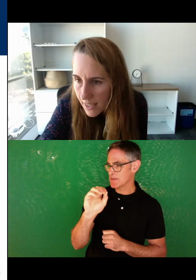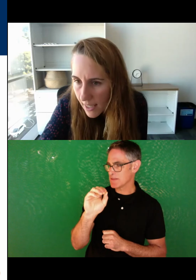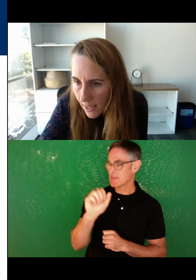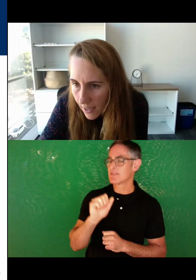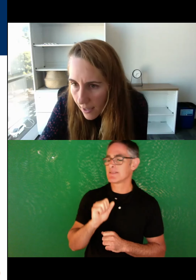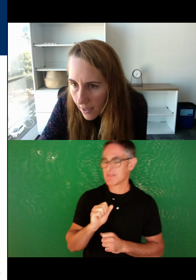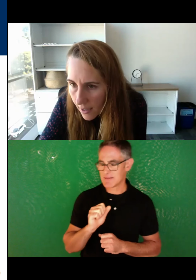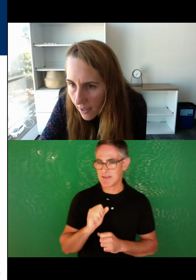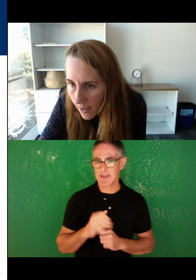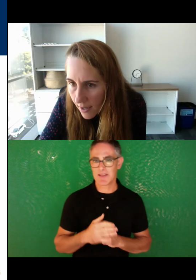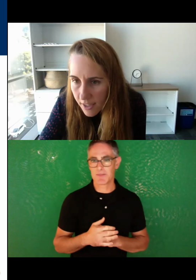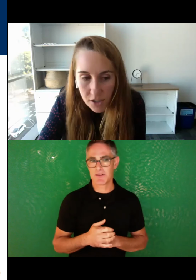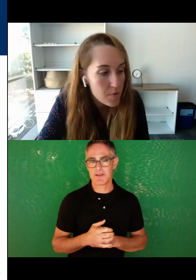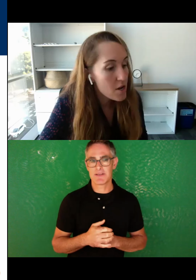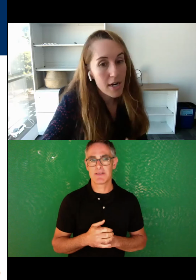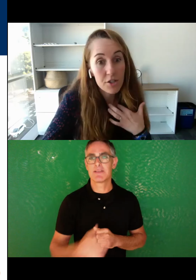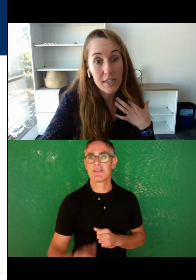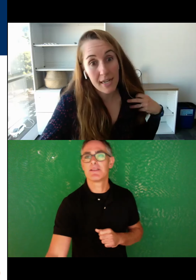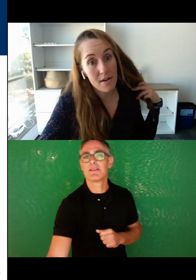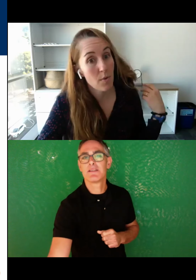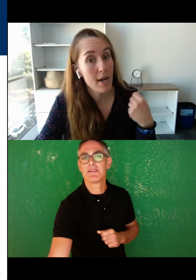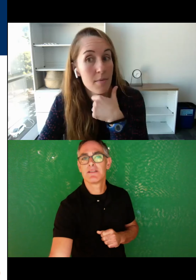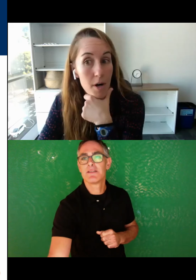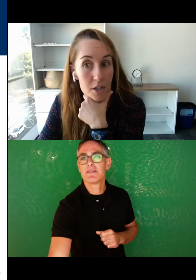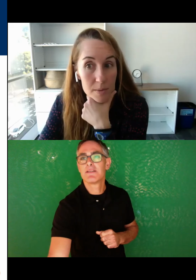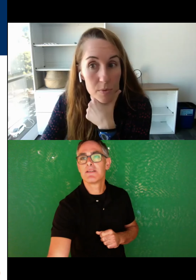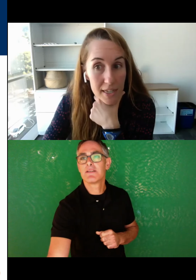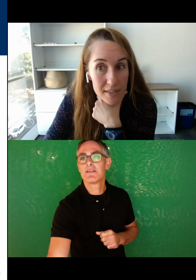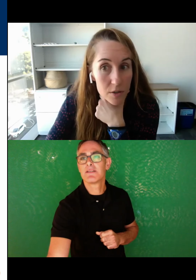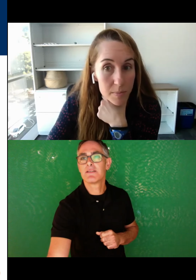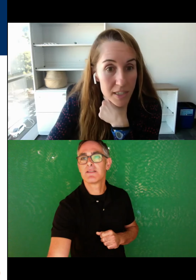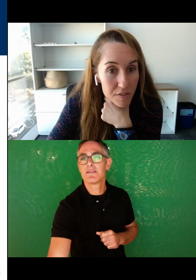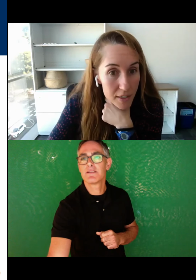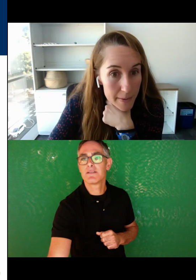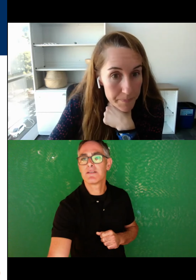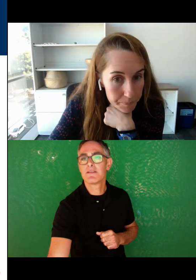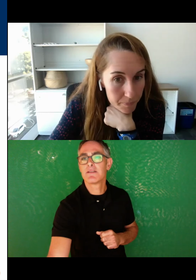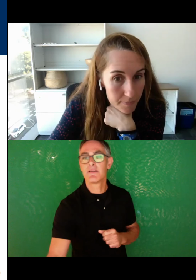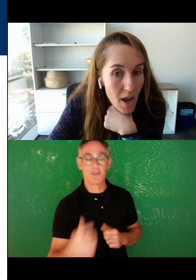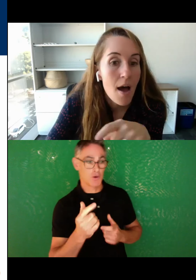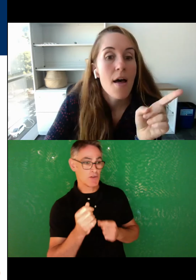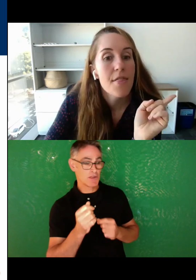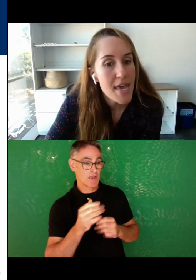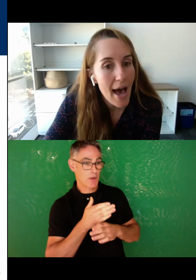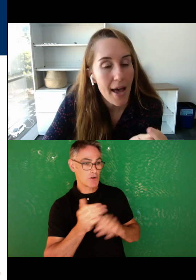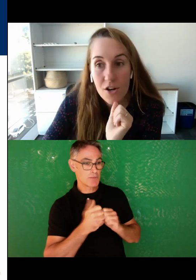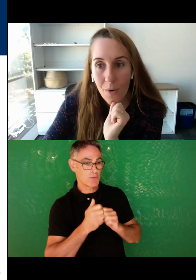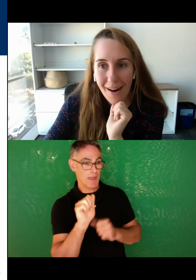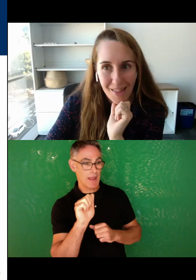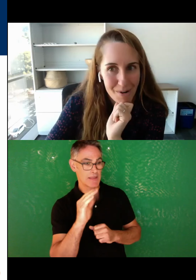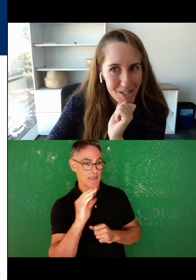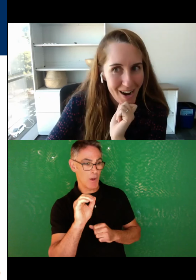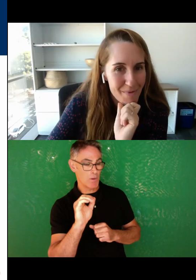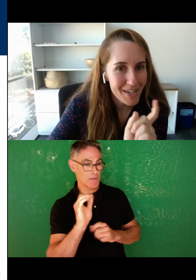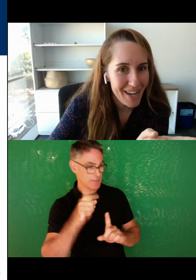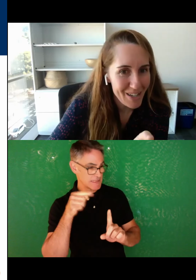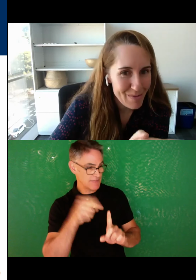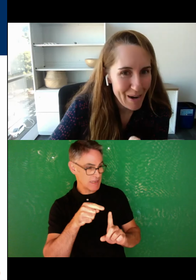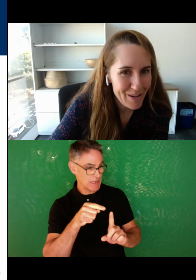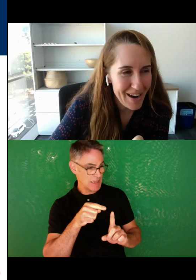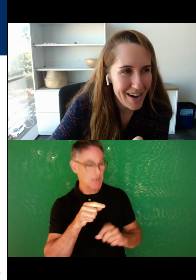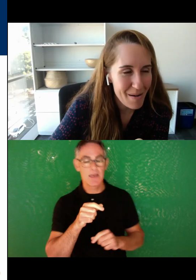Let me see. So your interest in partnerships with ACOs specifically? Yeah, you know what? I'm